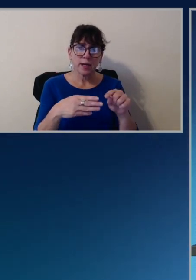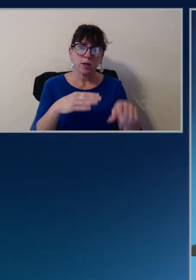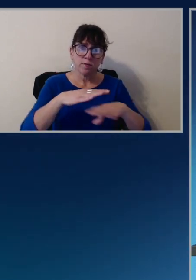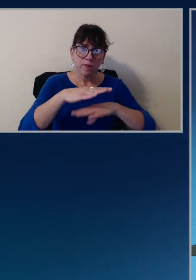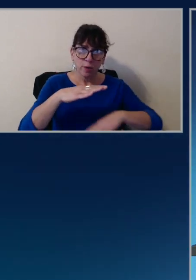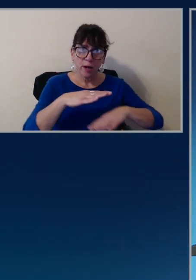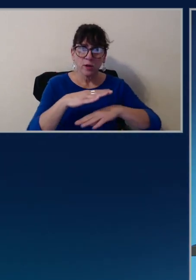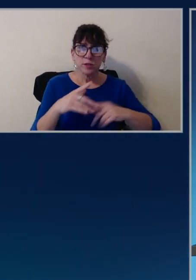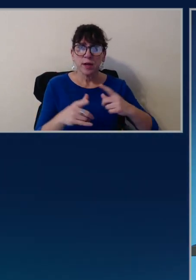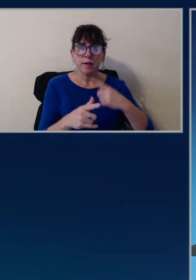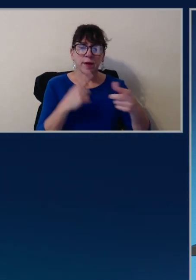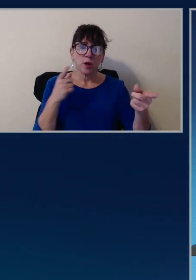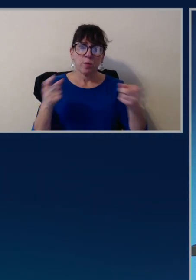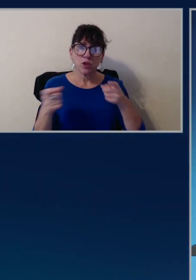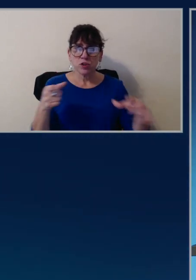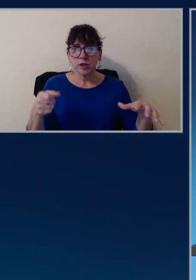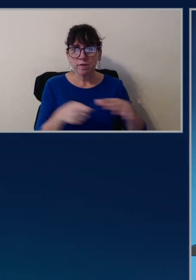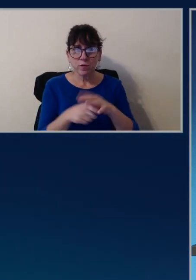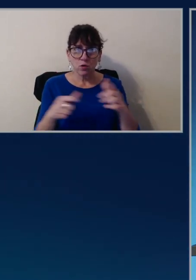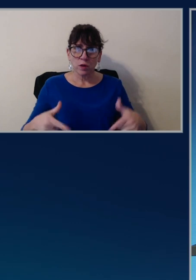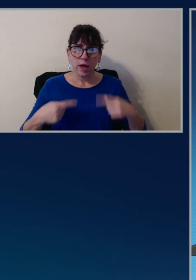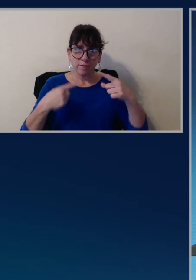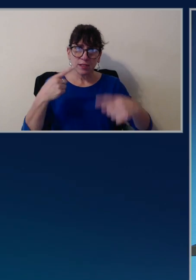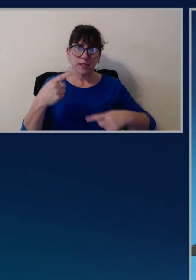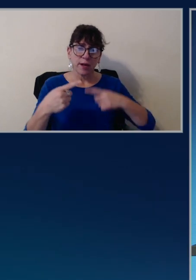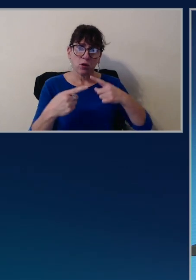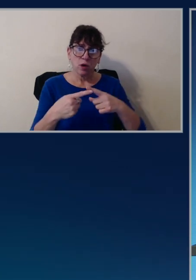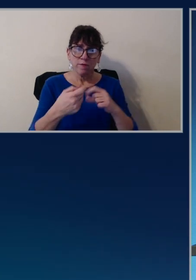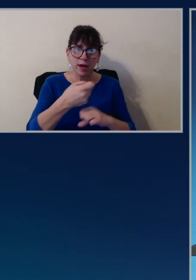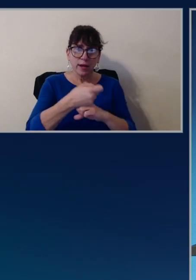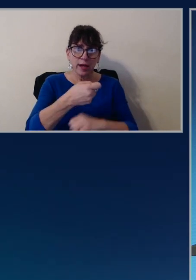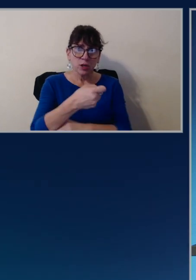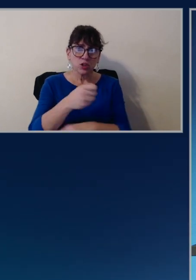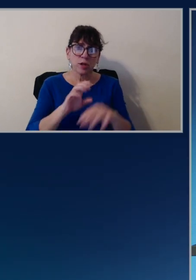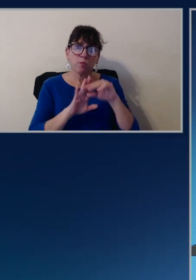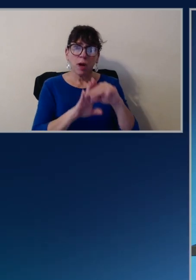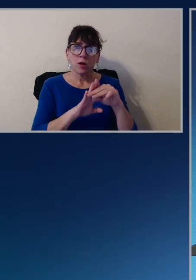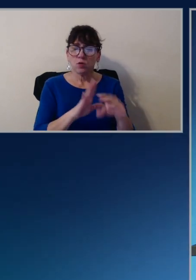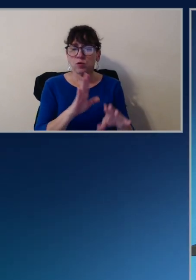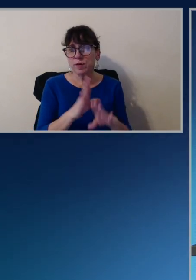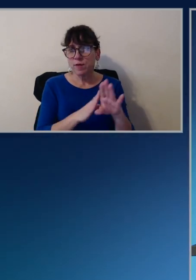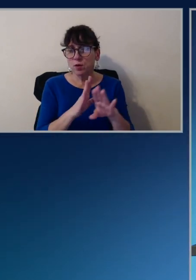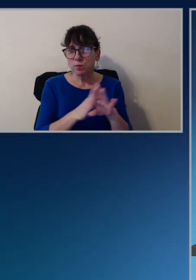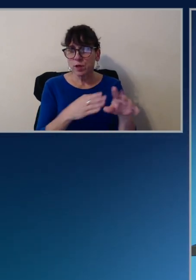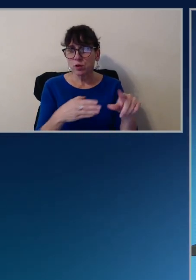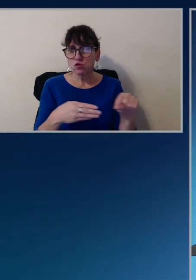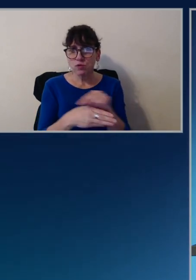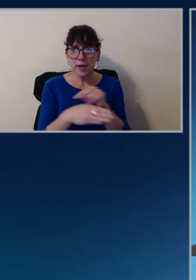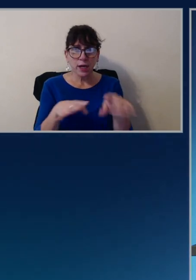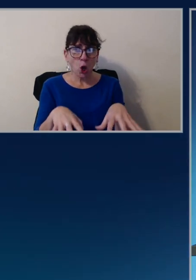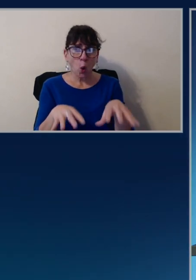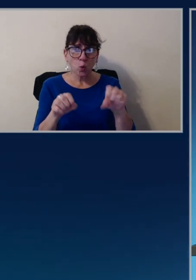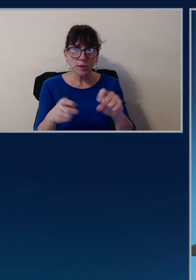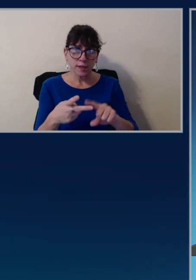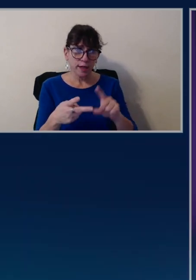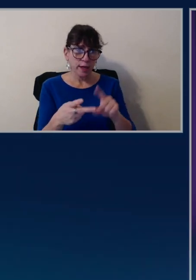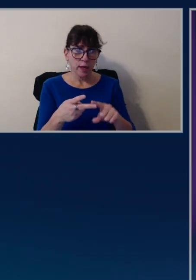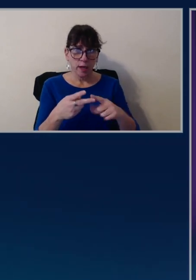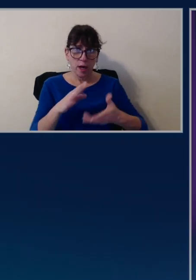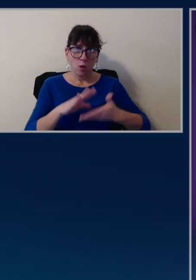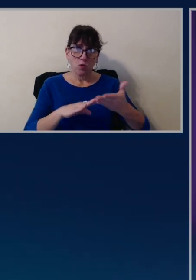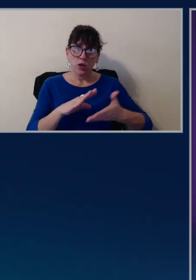managing the entire life cycle of foundation model development, training, hosting, and operationalizing